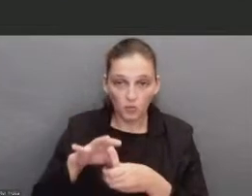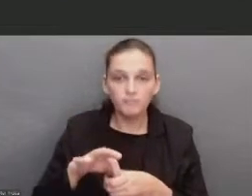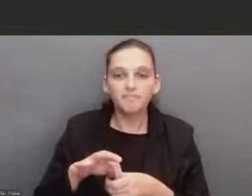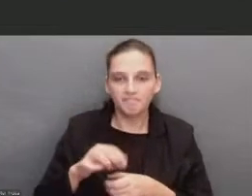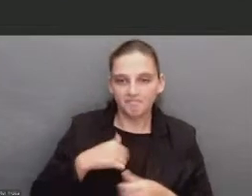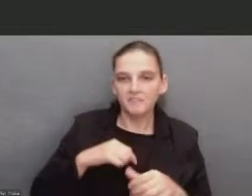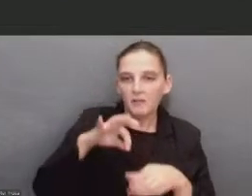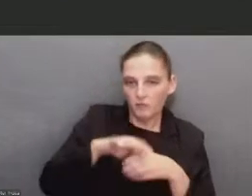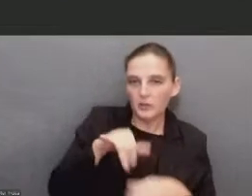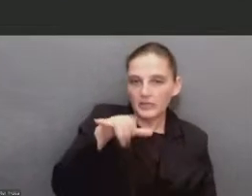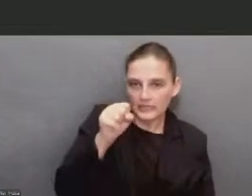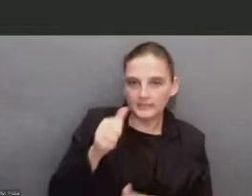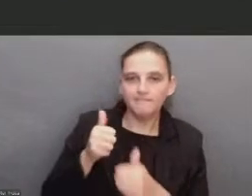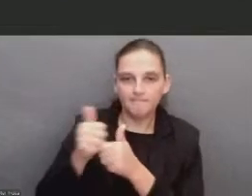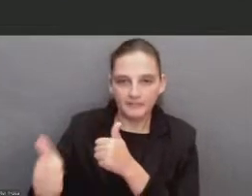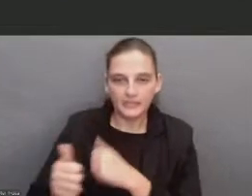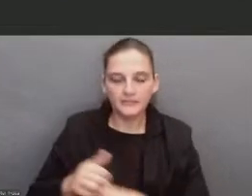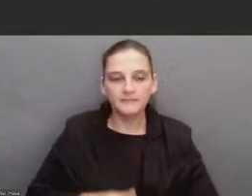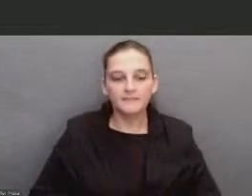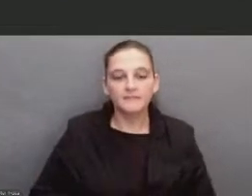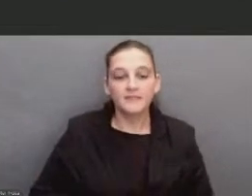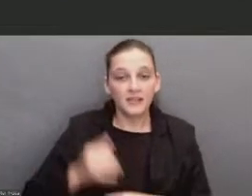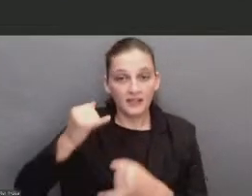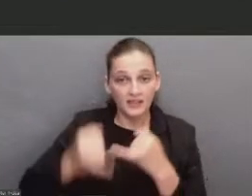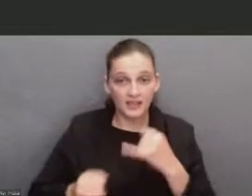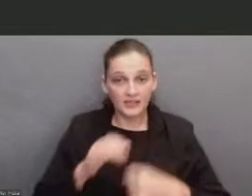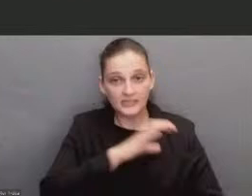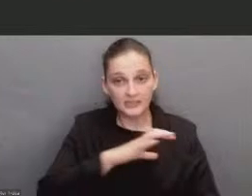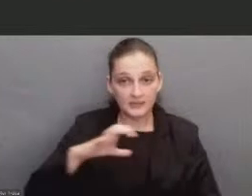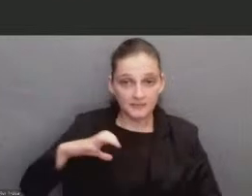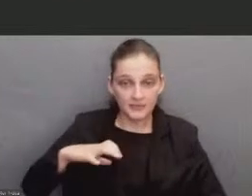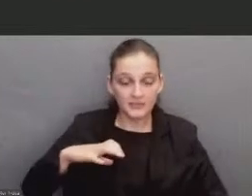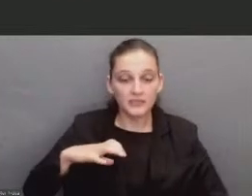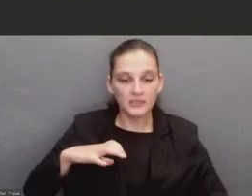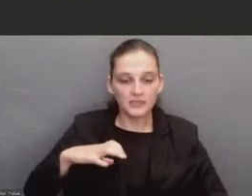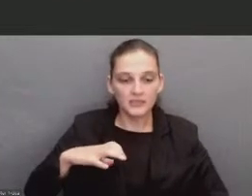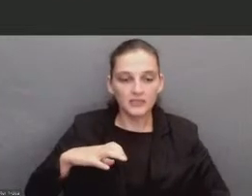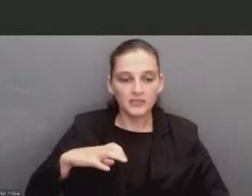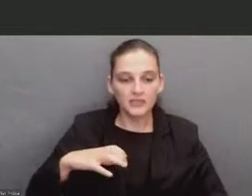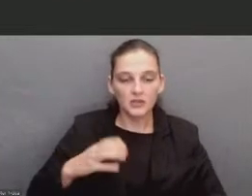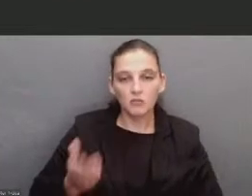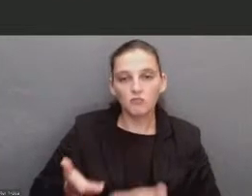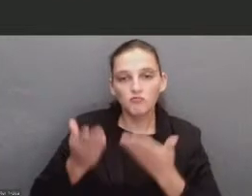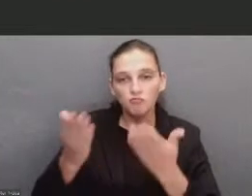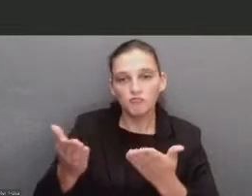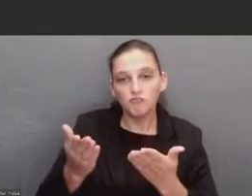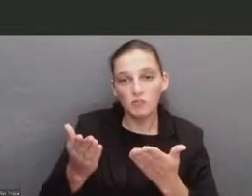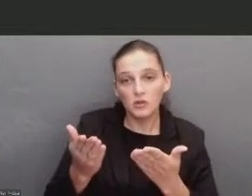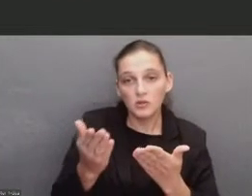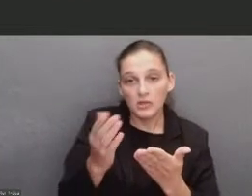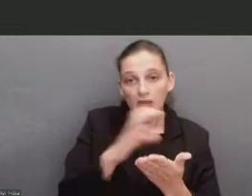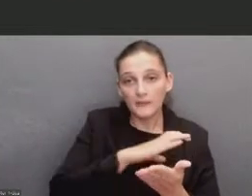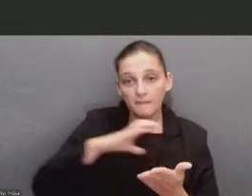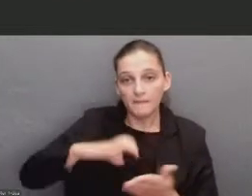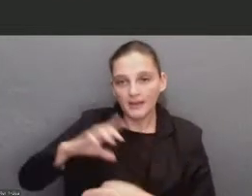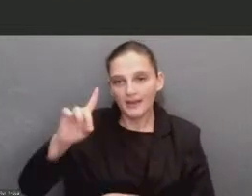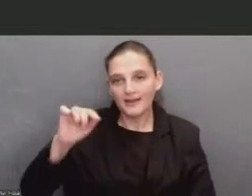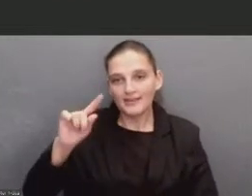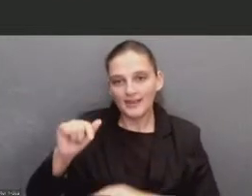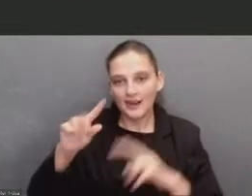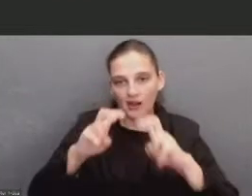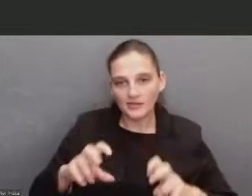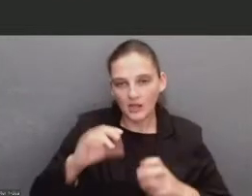That motion carries. And finally, we'll take up for consideration the recommendations put forth by the Data Analytics and